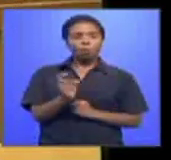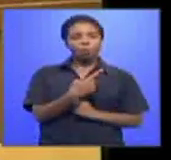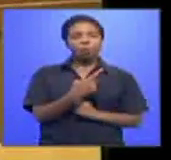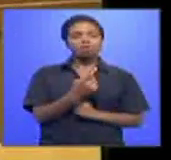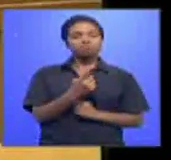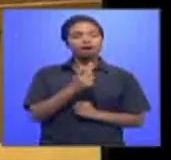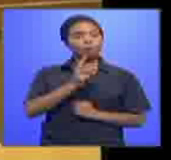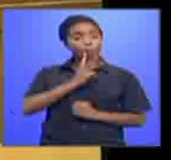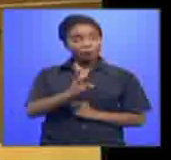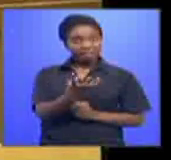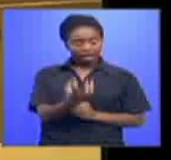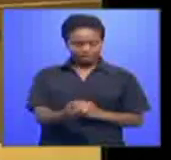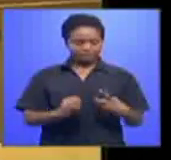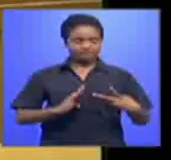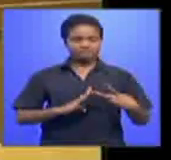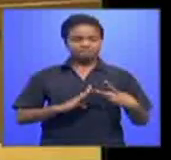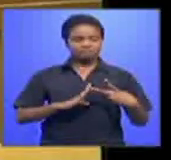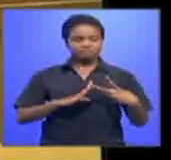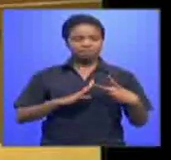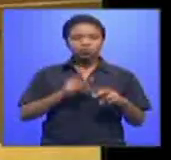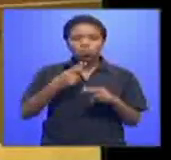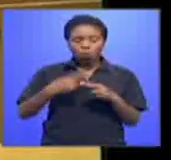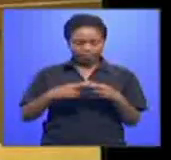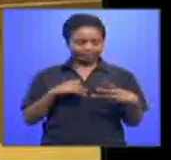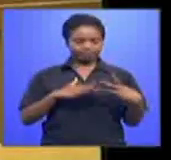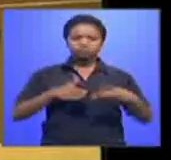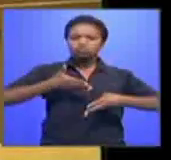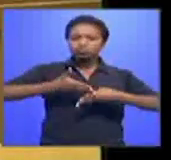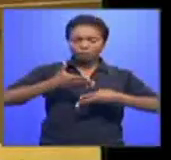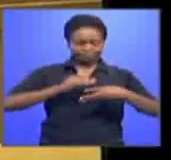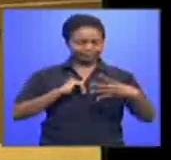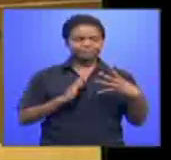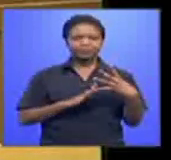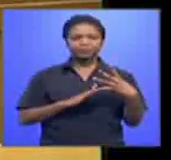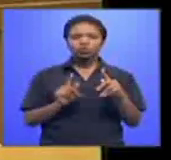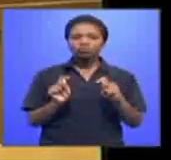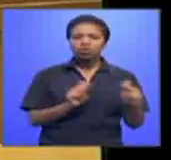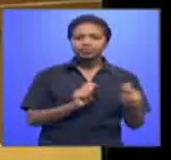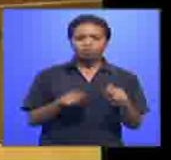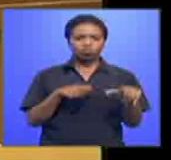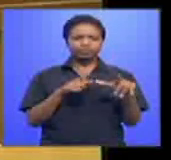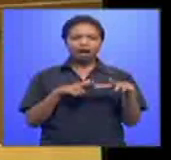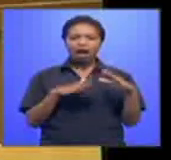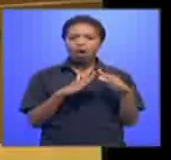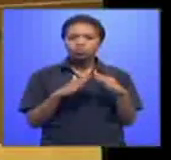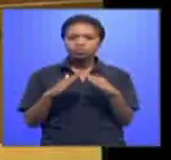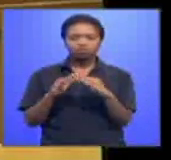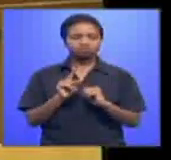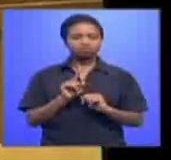electricity, sanitation, jobs, housing, public transport, adequate